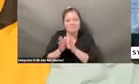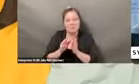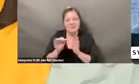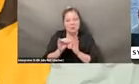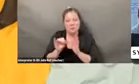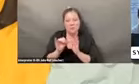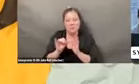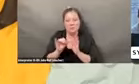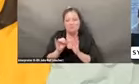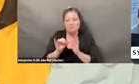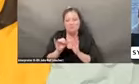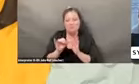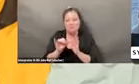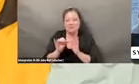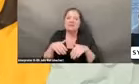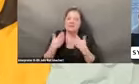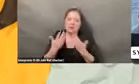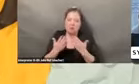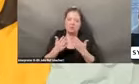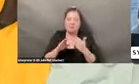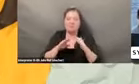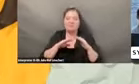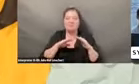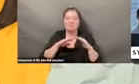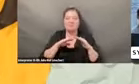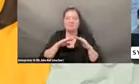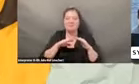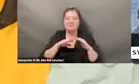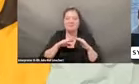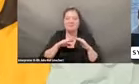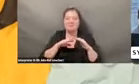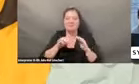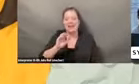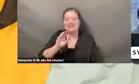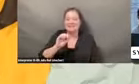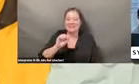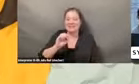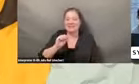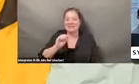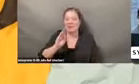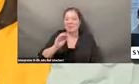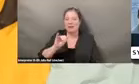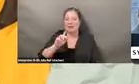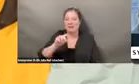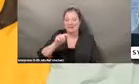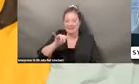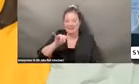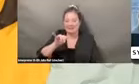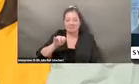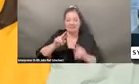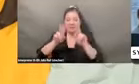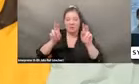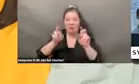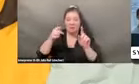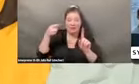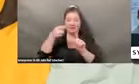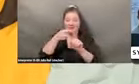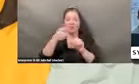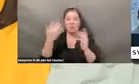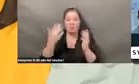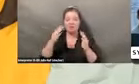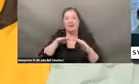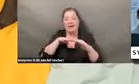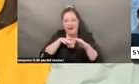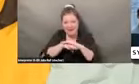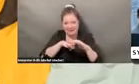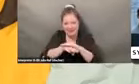it is about, so accessibility is about access. If there's any barrier because of which a user cannot get to